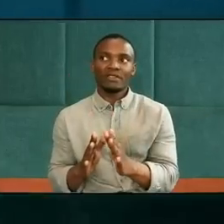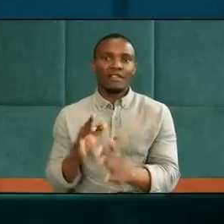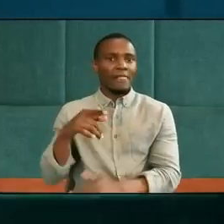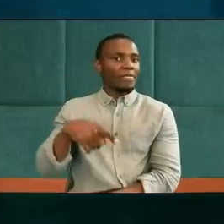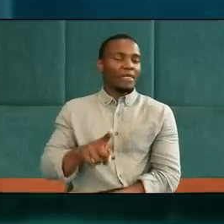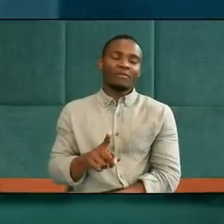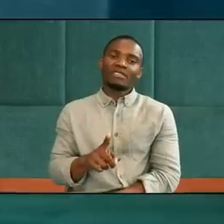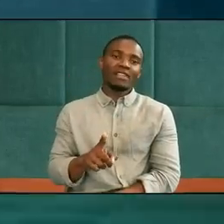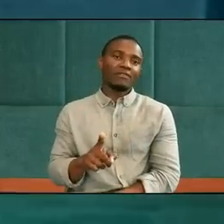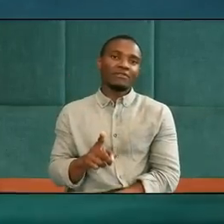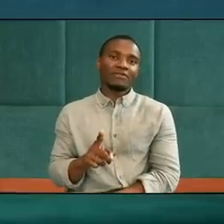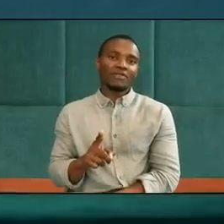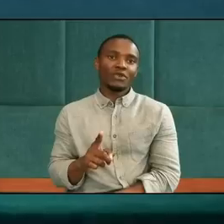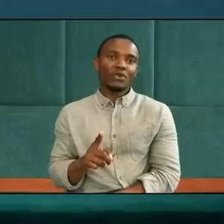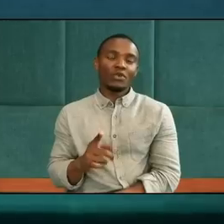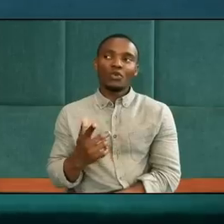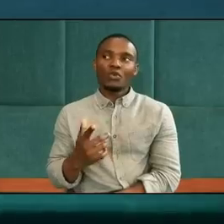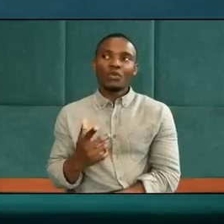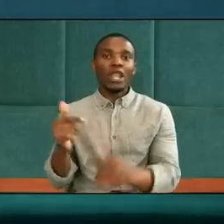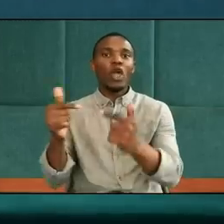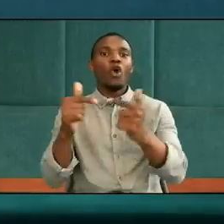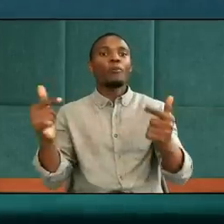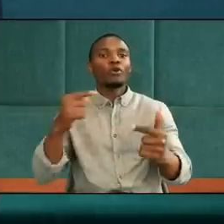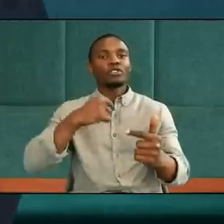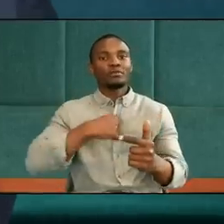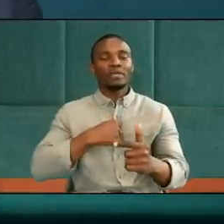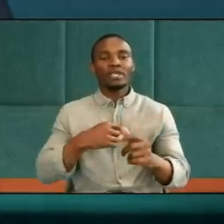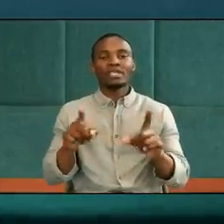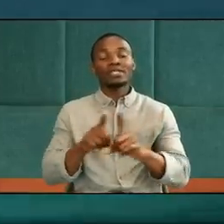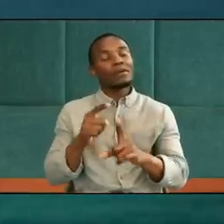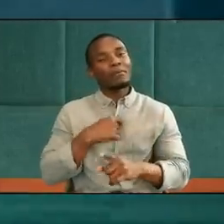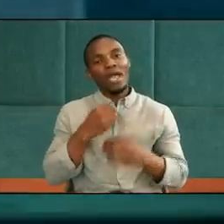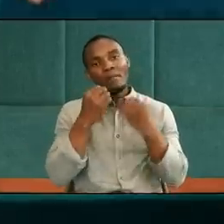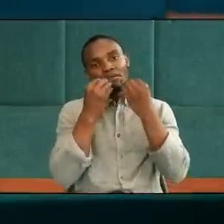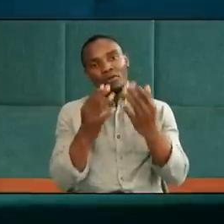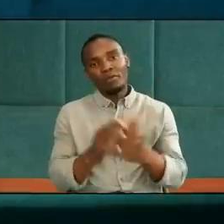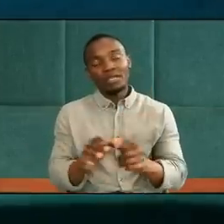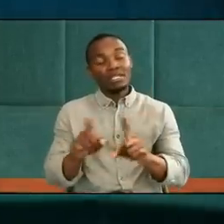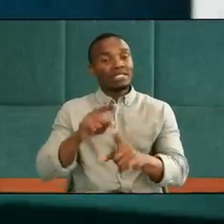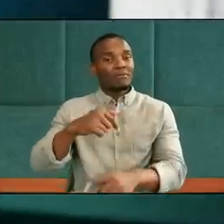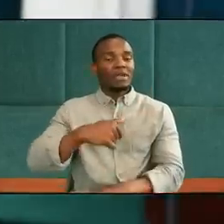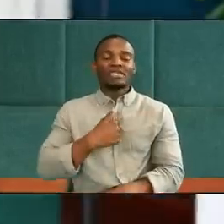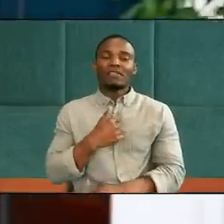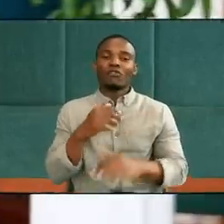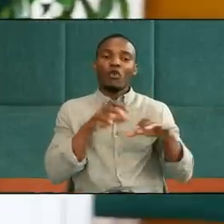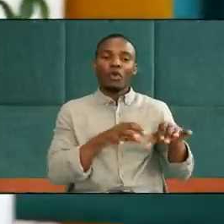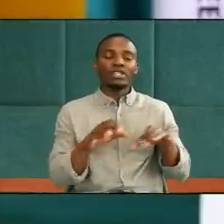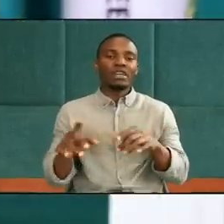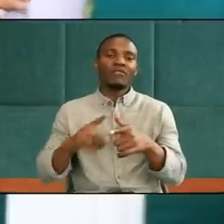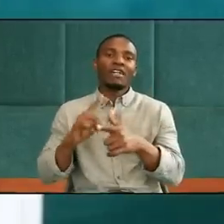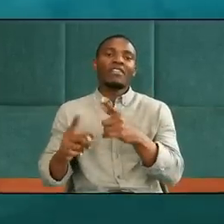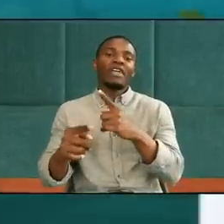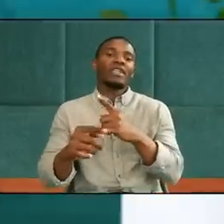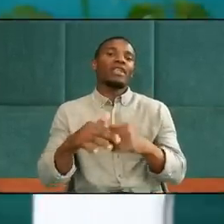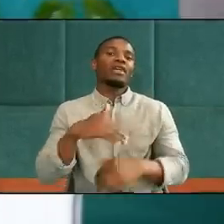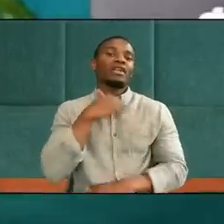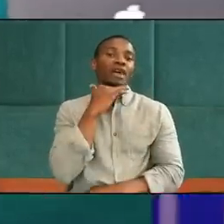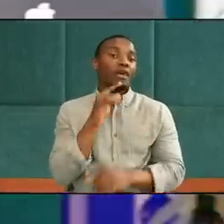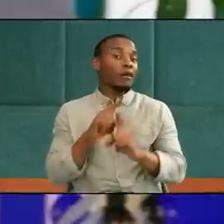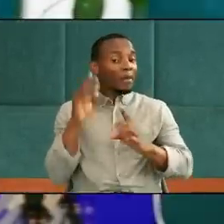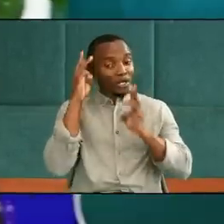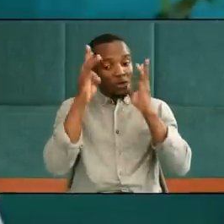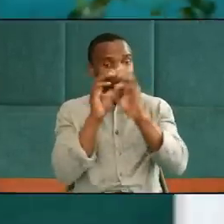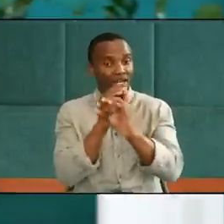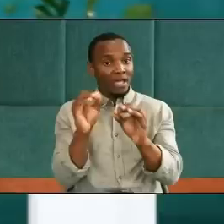are going to go against me, and I'm just going to let you know what's going to happen. I'm going to be killed. But don't worry,